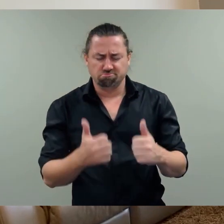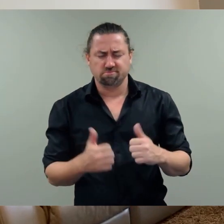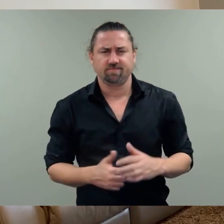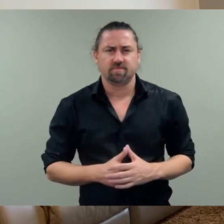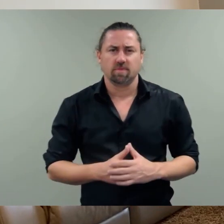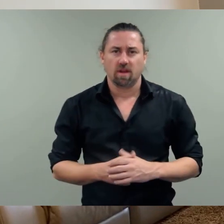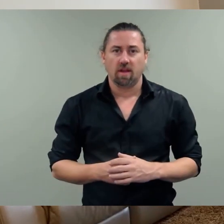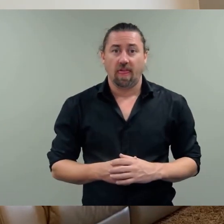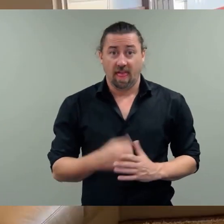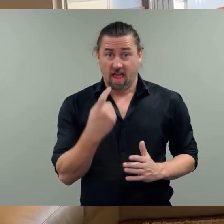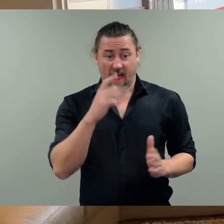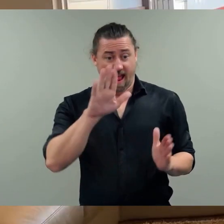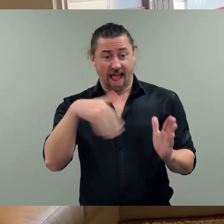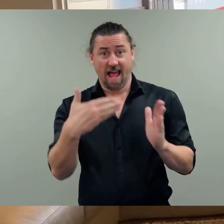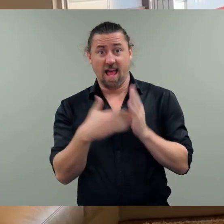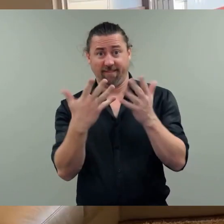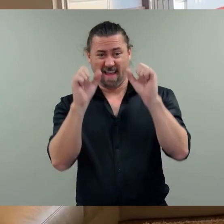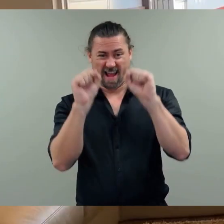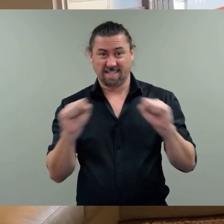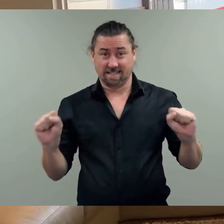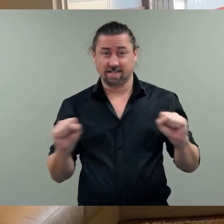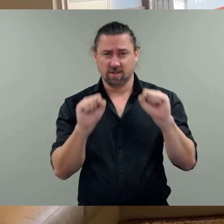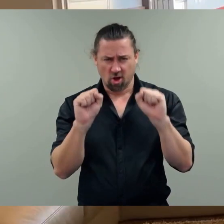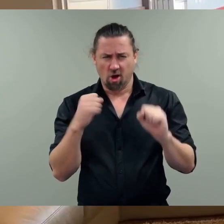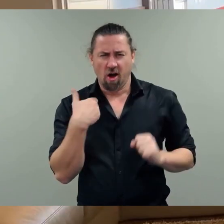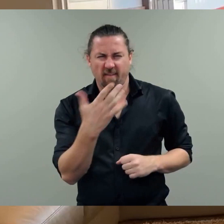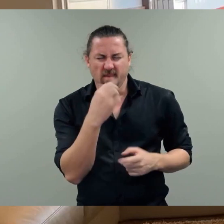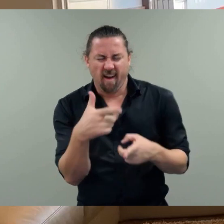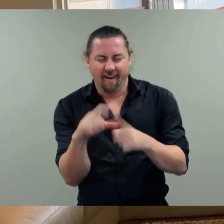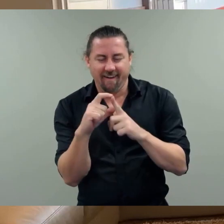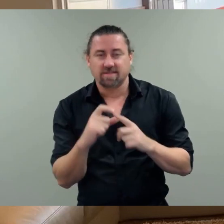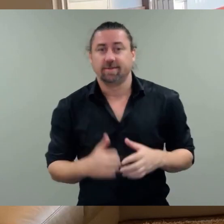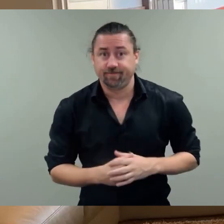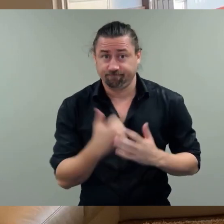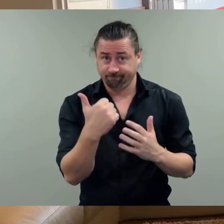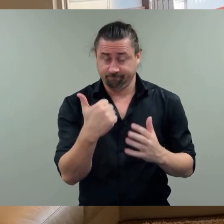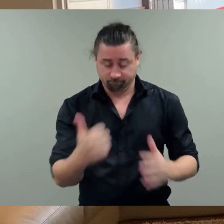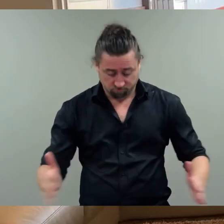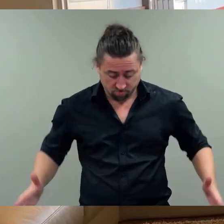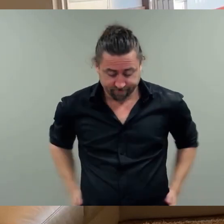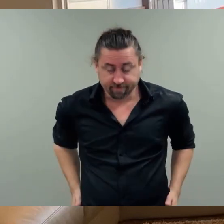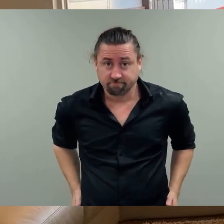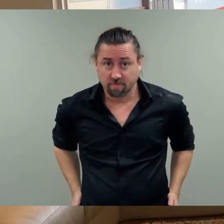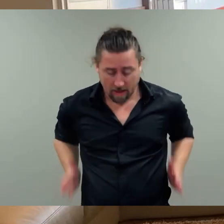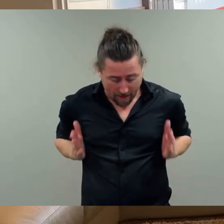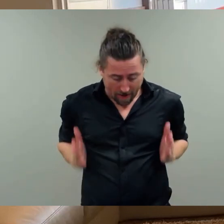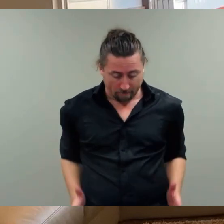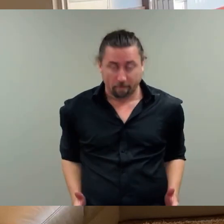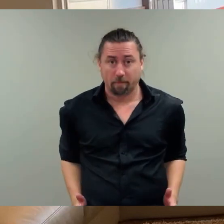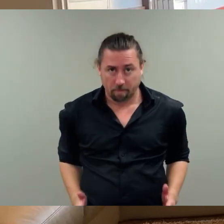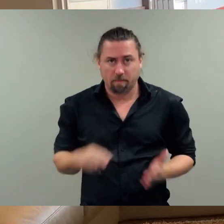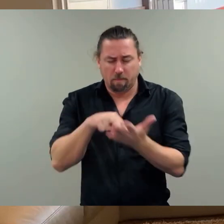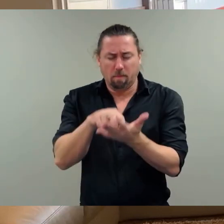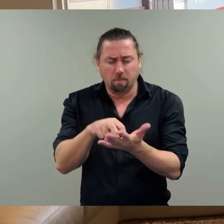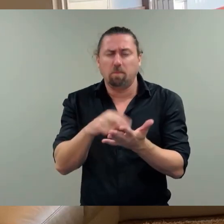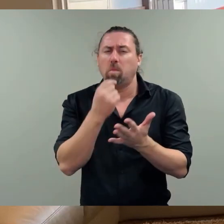Great work. This is our last exercise, so let's make it challenging. Stand with your legs hip width